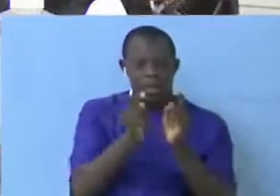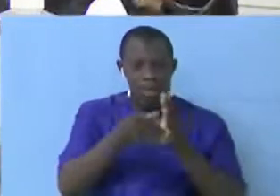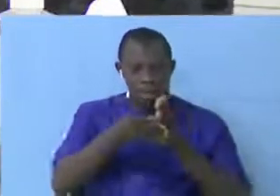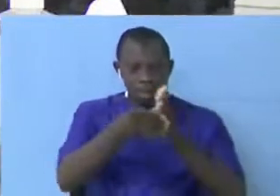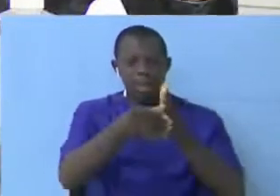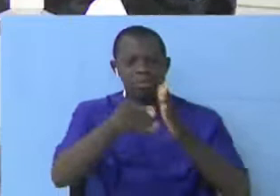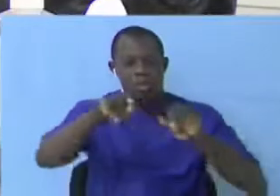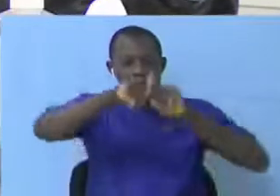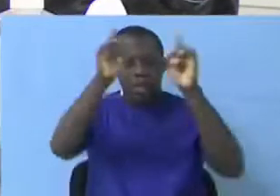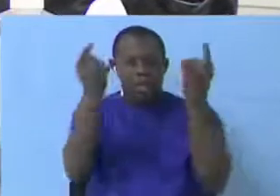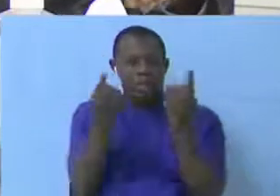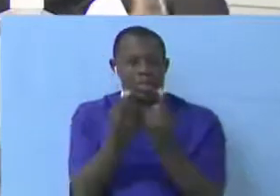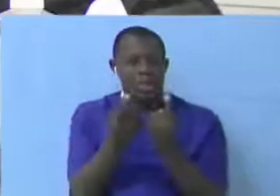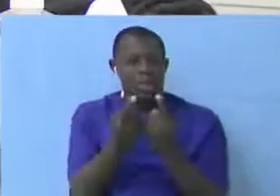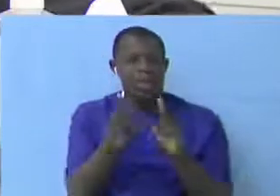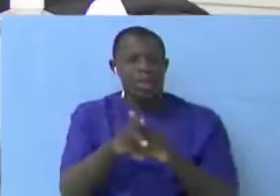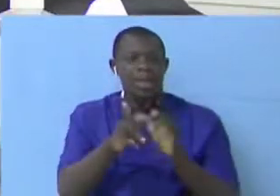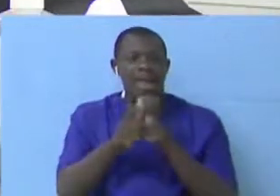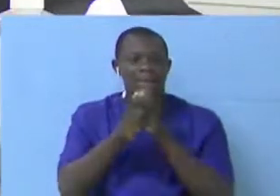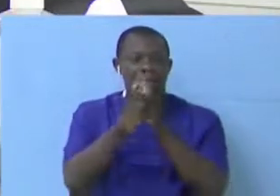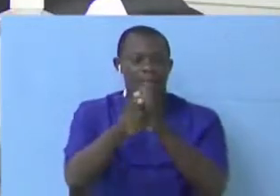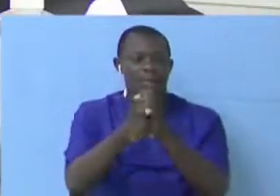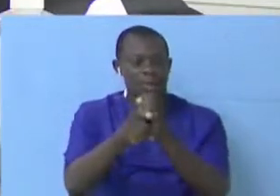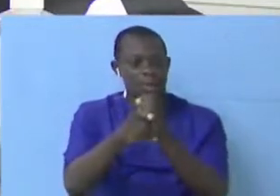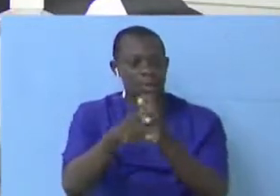Deputy Director General was Liz Gomez. The